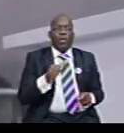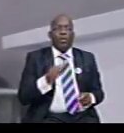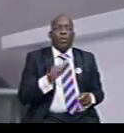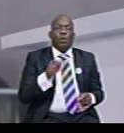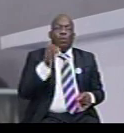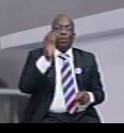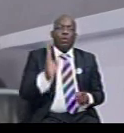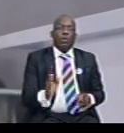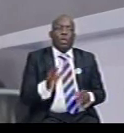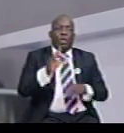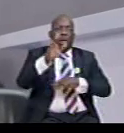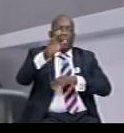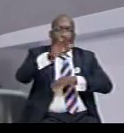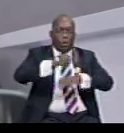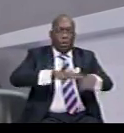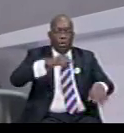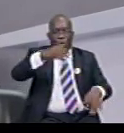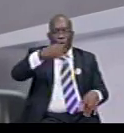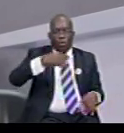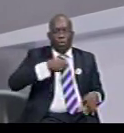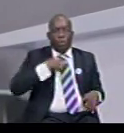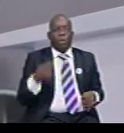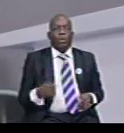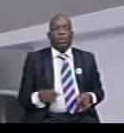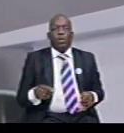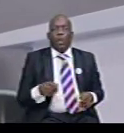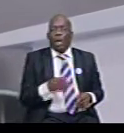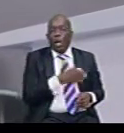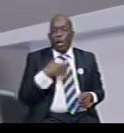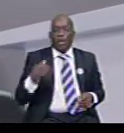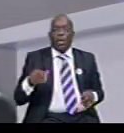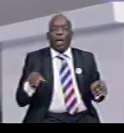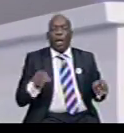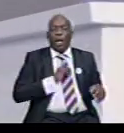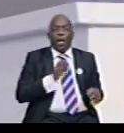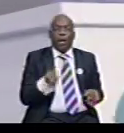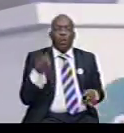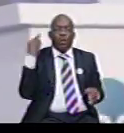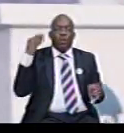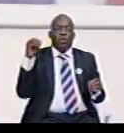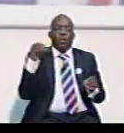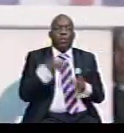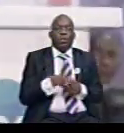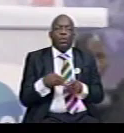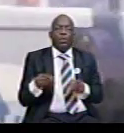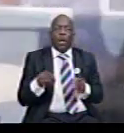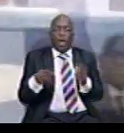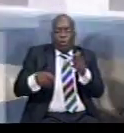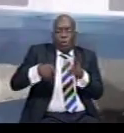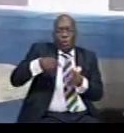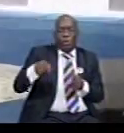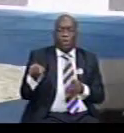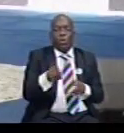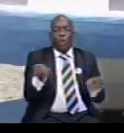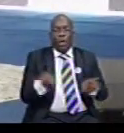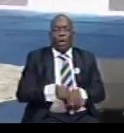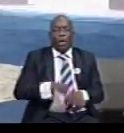their midst, like Jonah, in the midst of the whale.